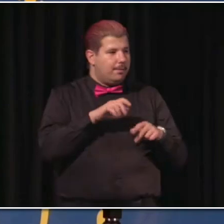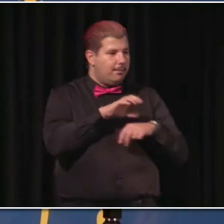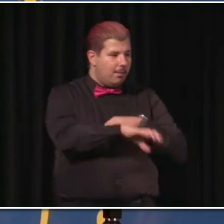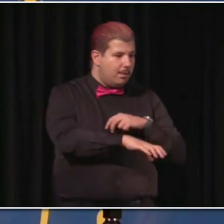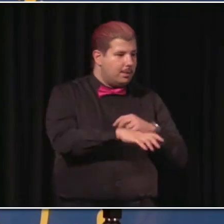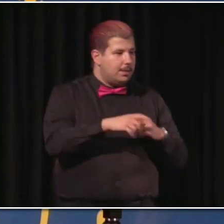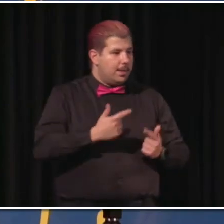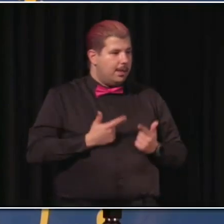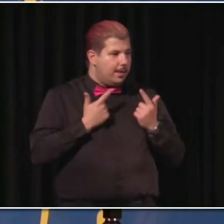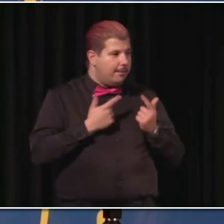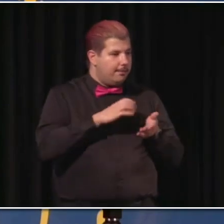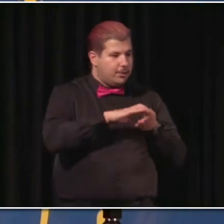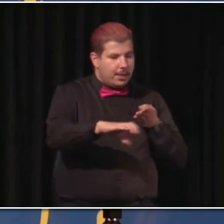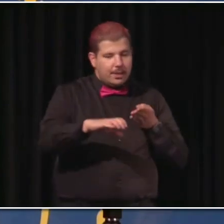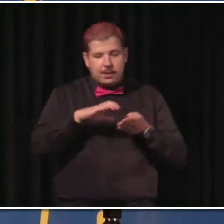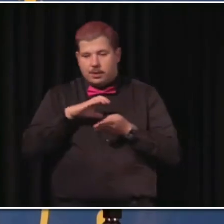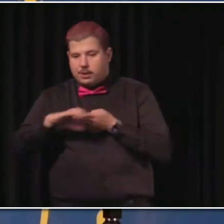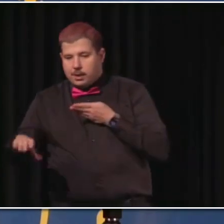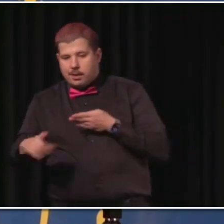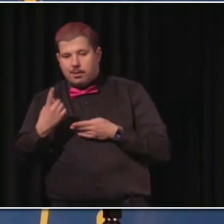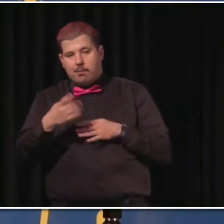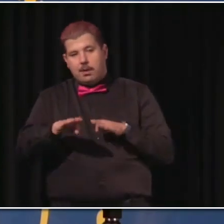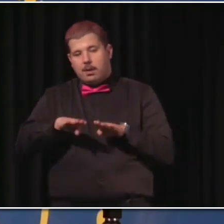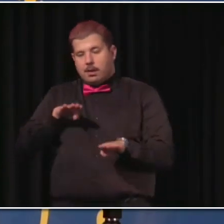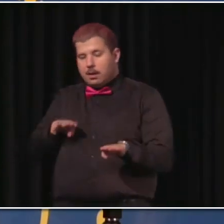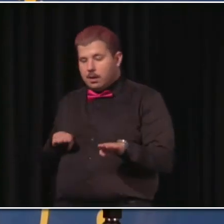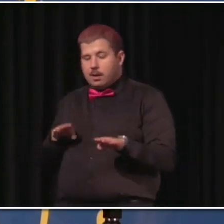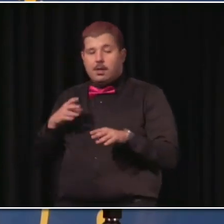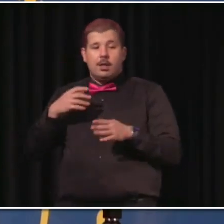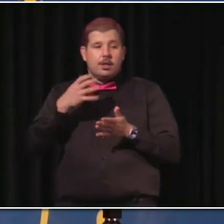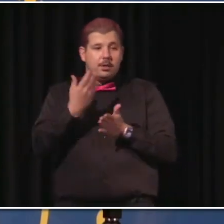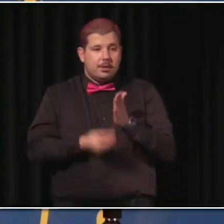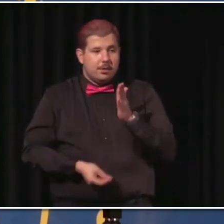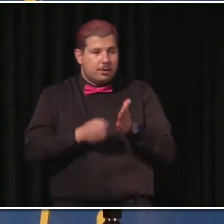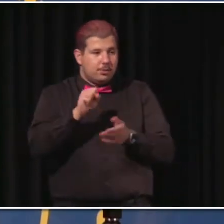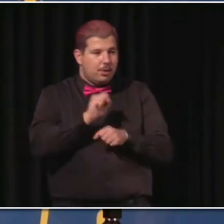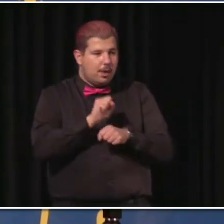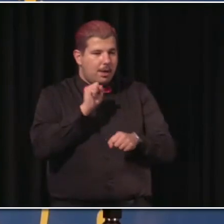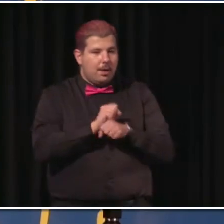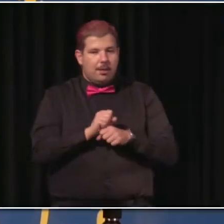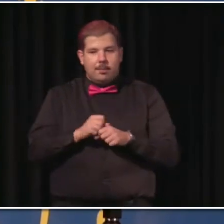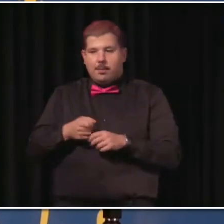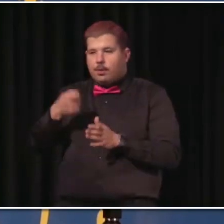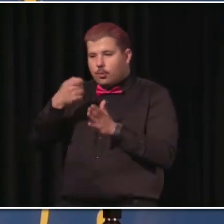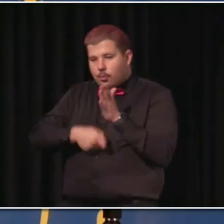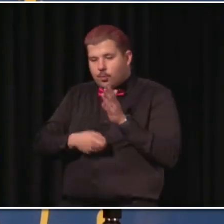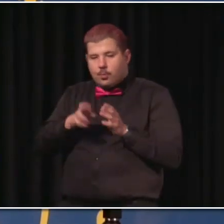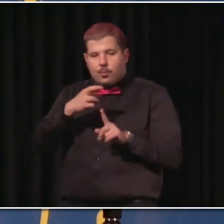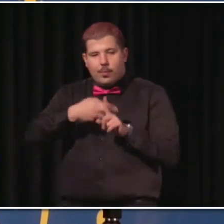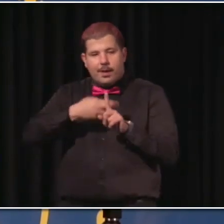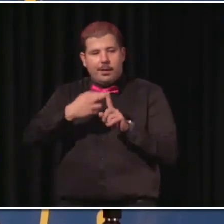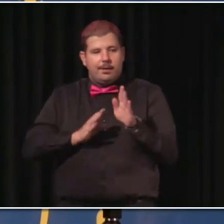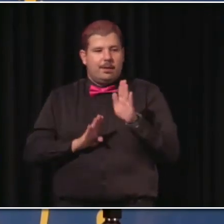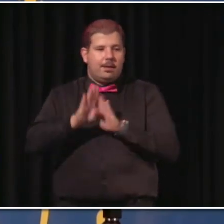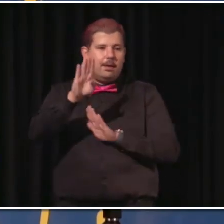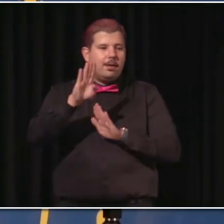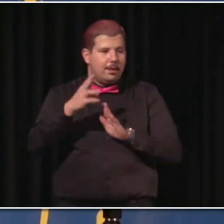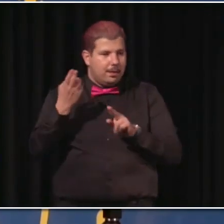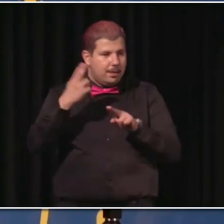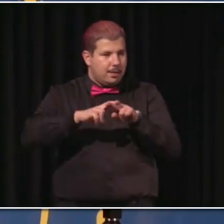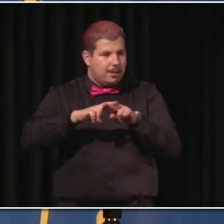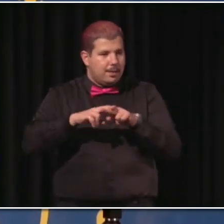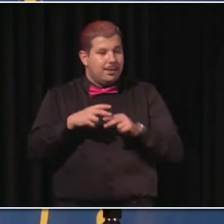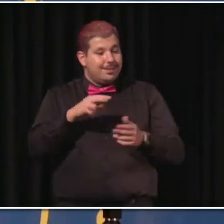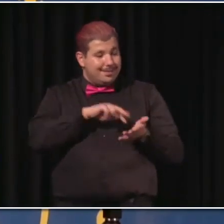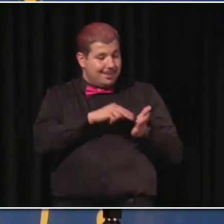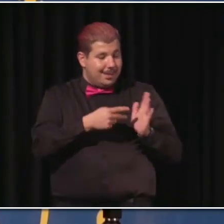one small setback, a job loss, a rent hike, a medical bill, can mean